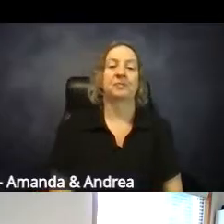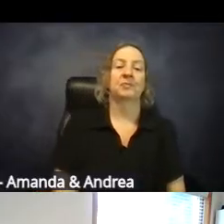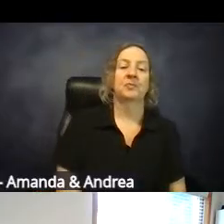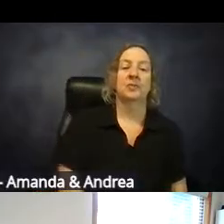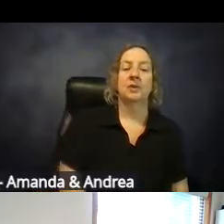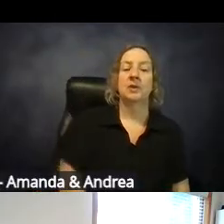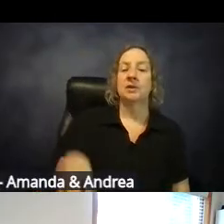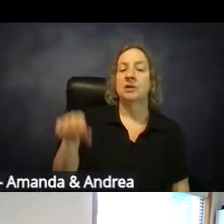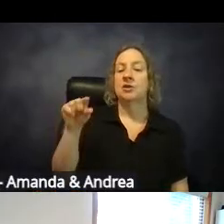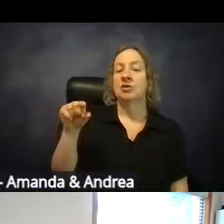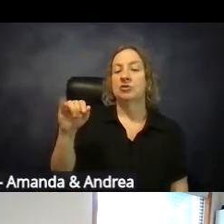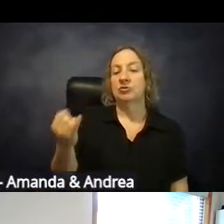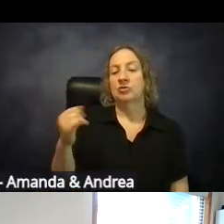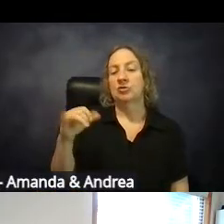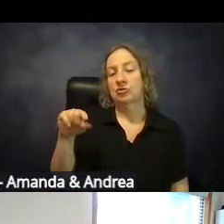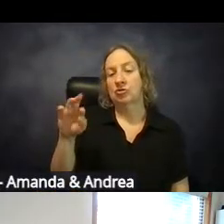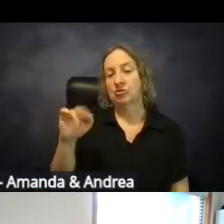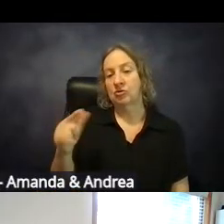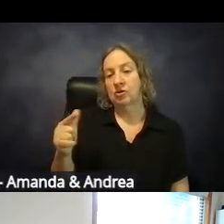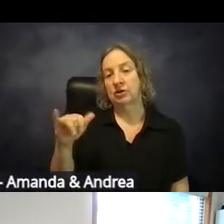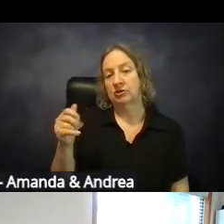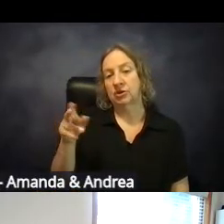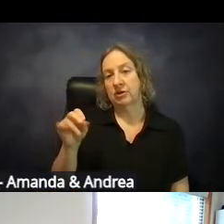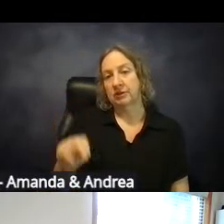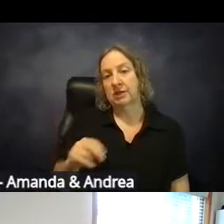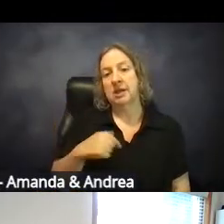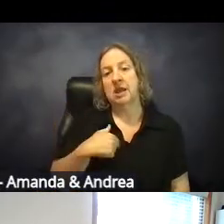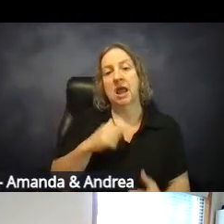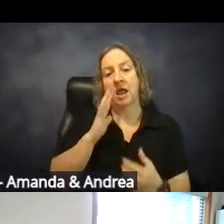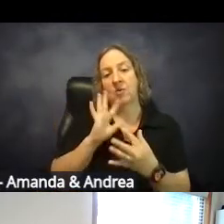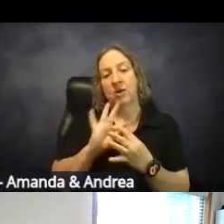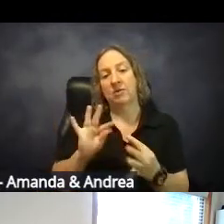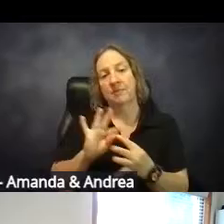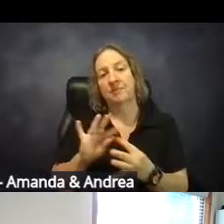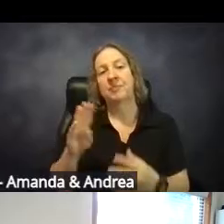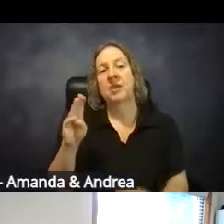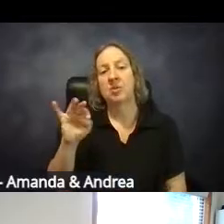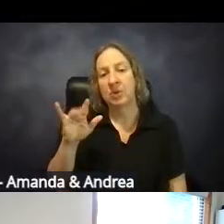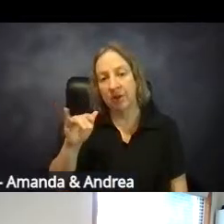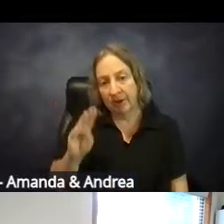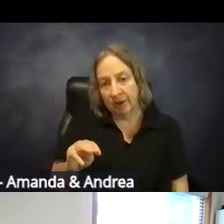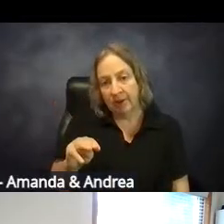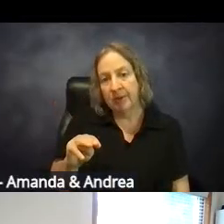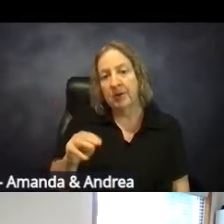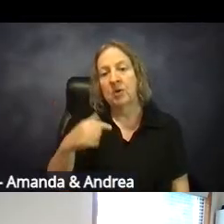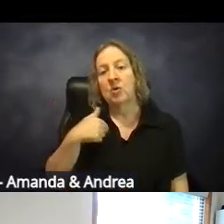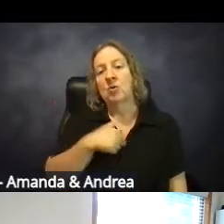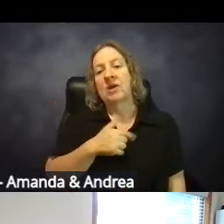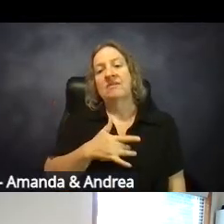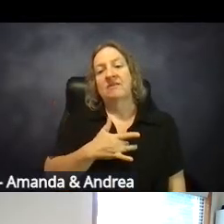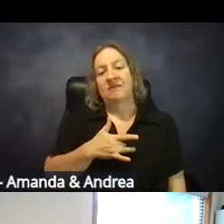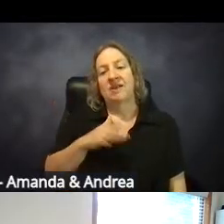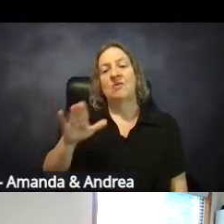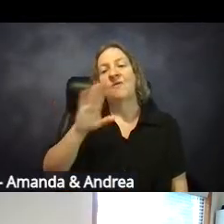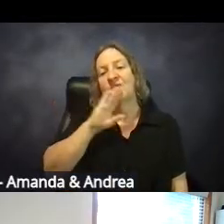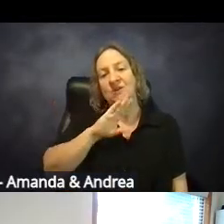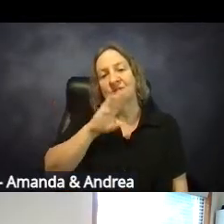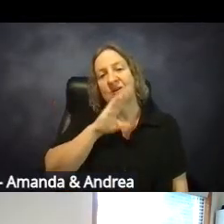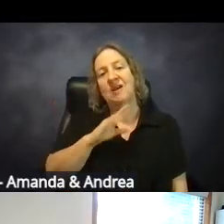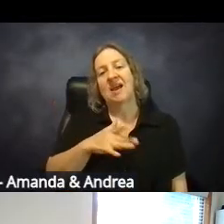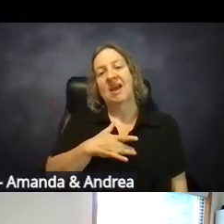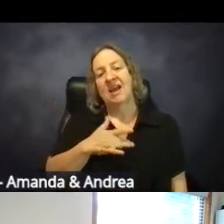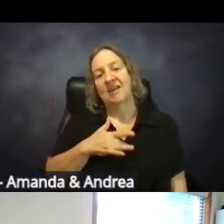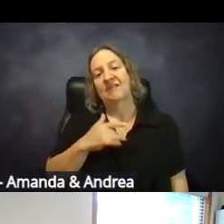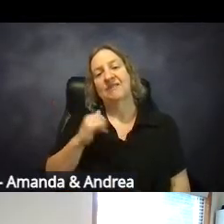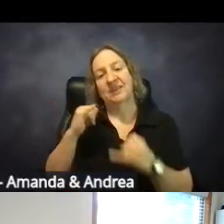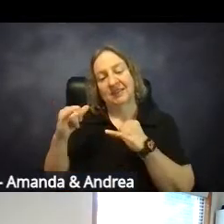So if I can jump in. Greg's going to jump in. Miriam, we feel your frustration. I feel the same